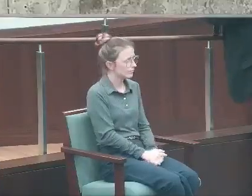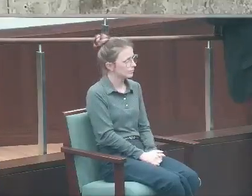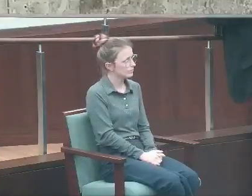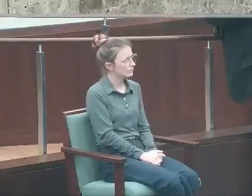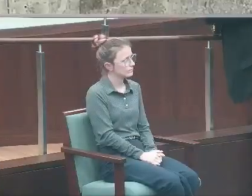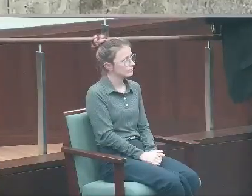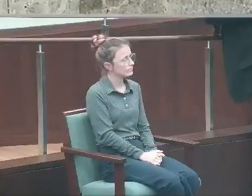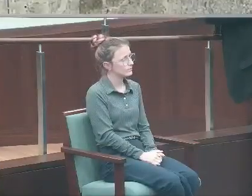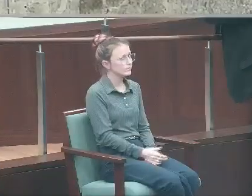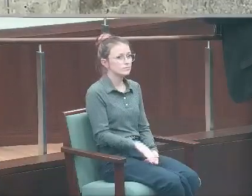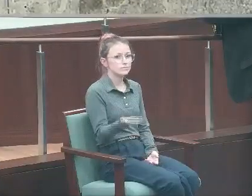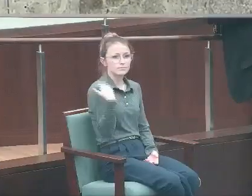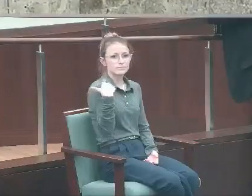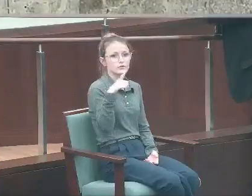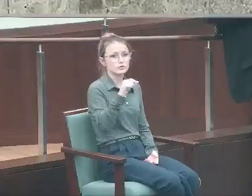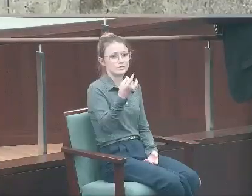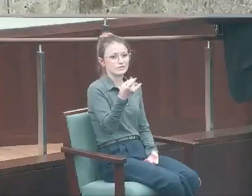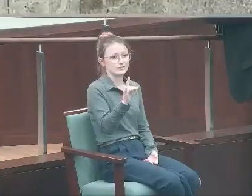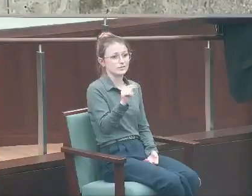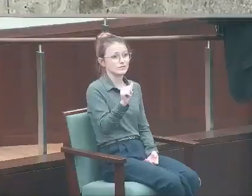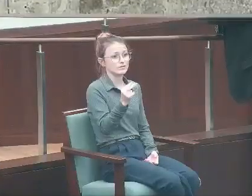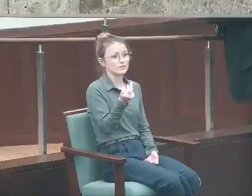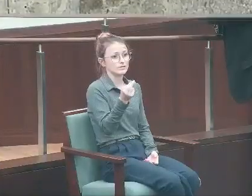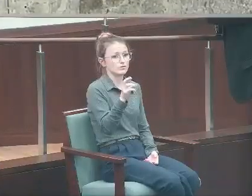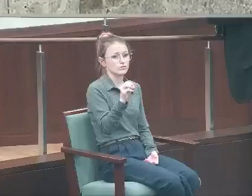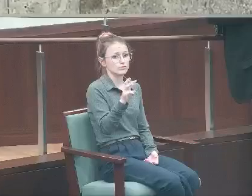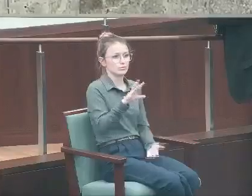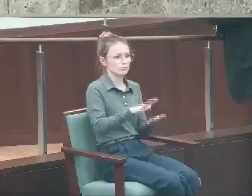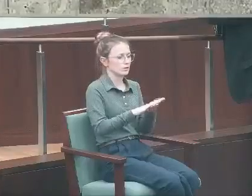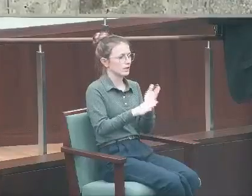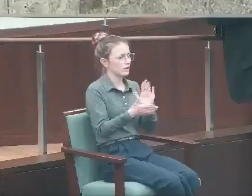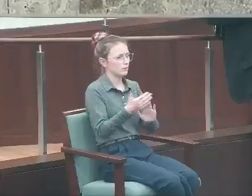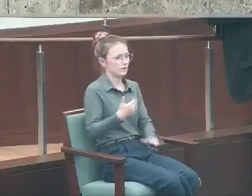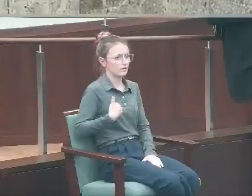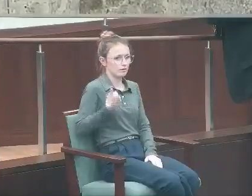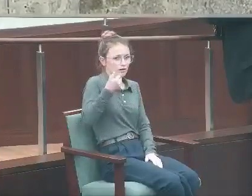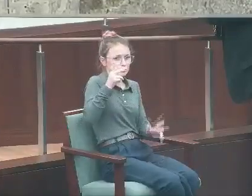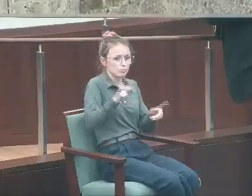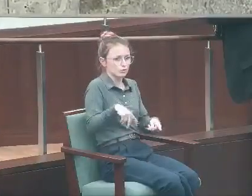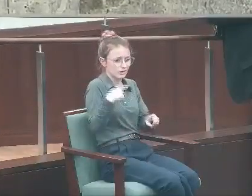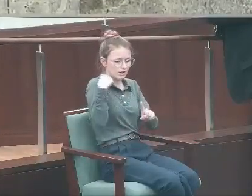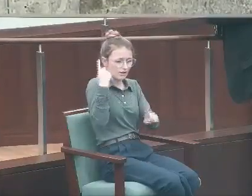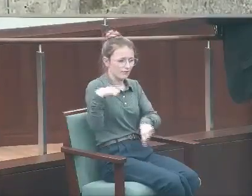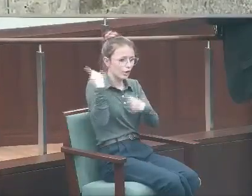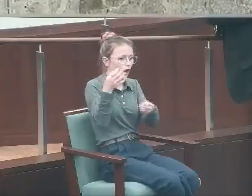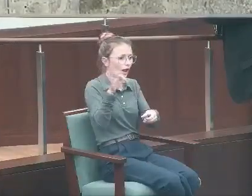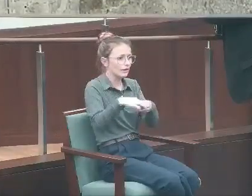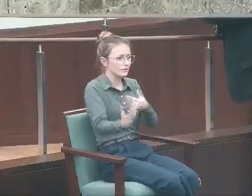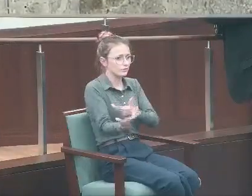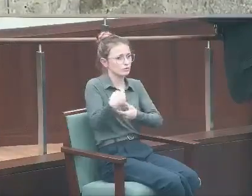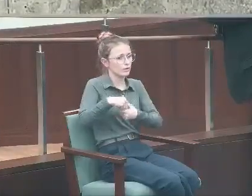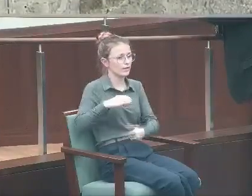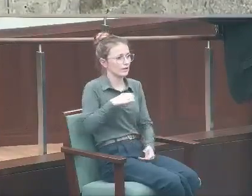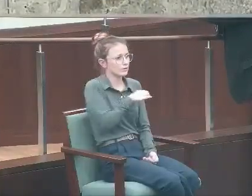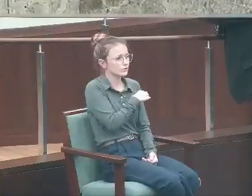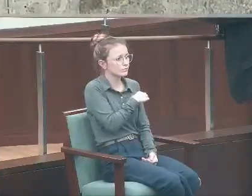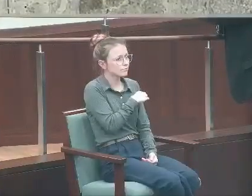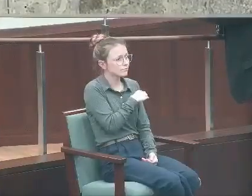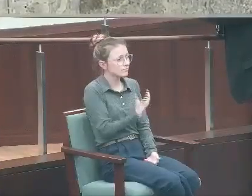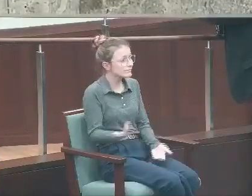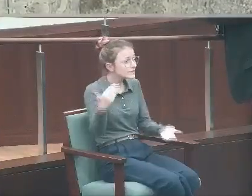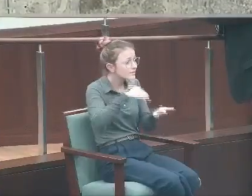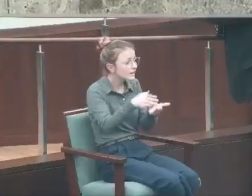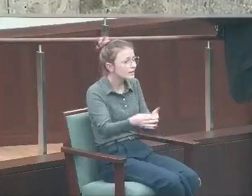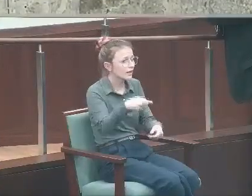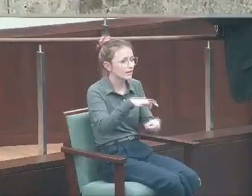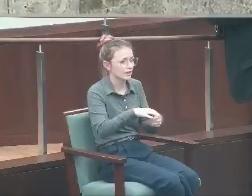In 2018, Andrew made history when he became the youngest person ever elected to the council, and again when he was